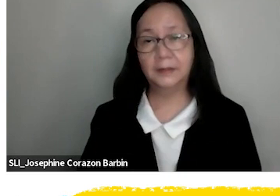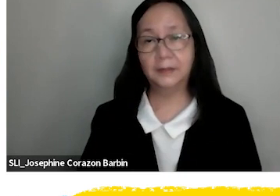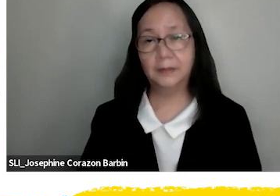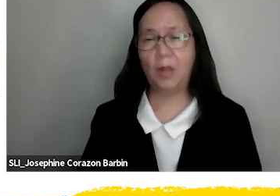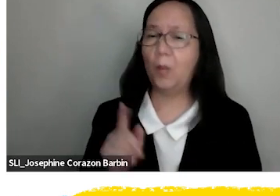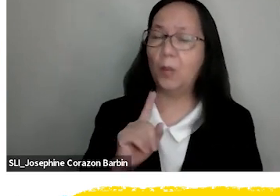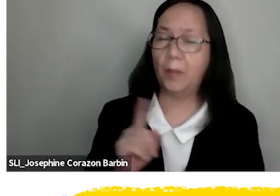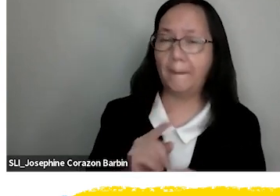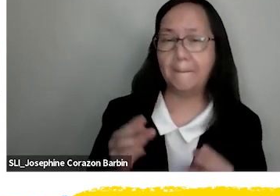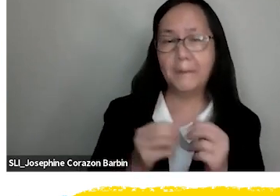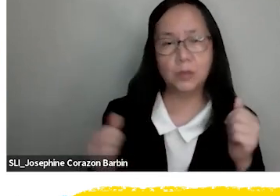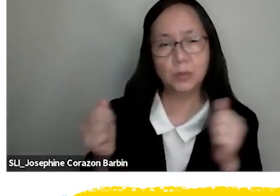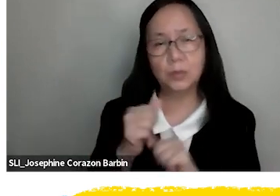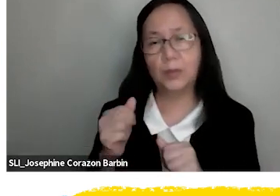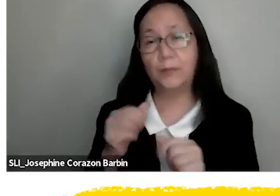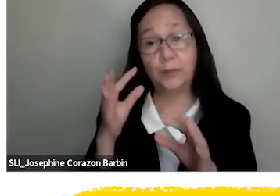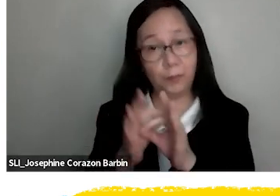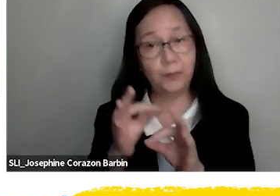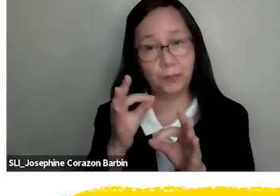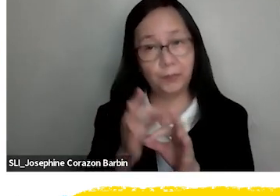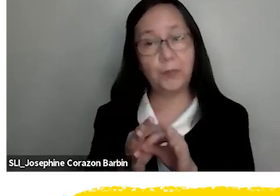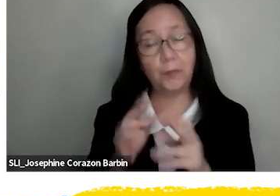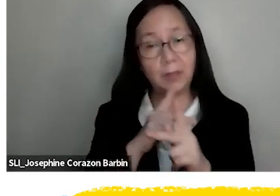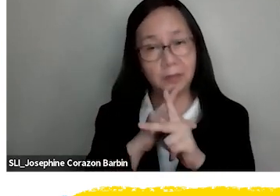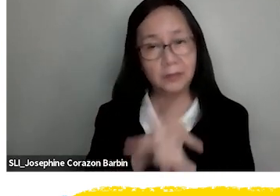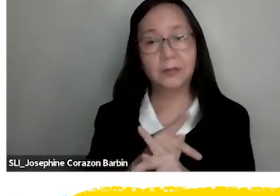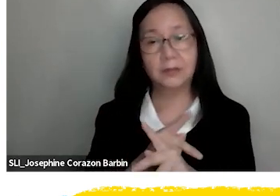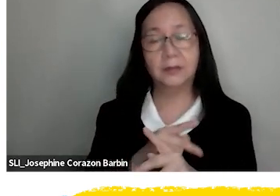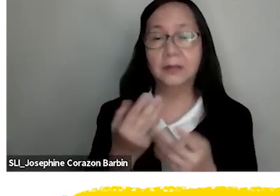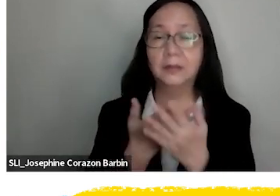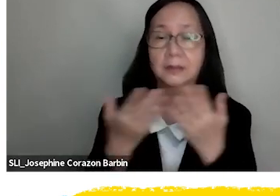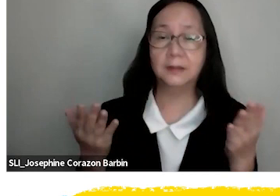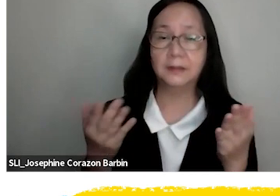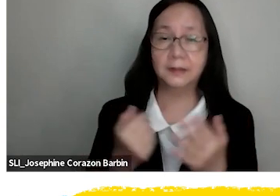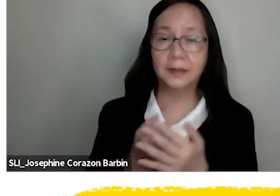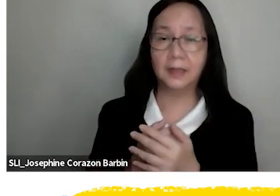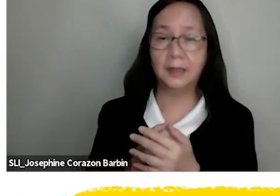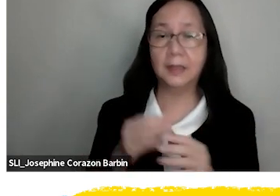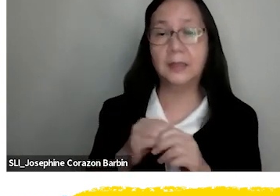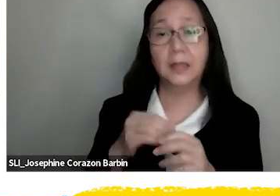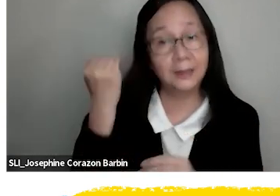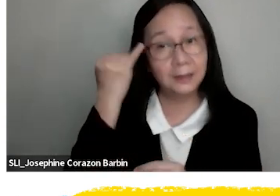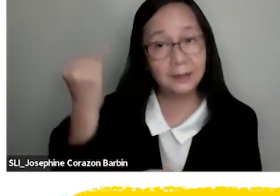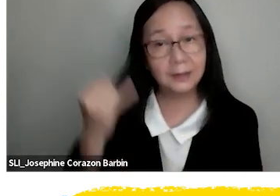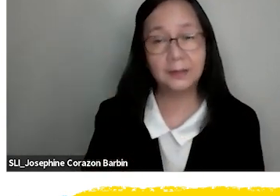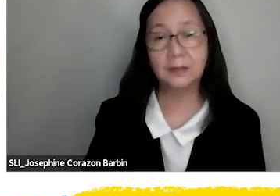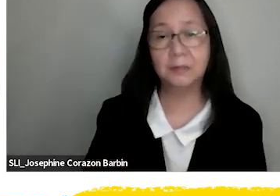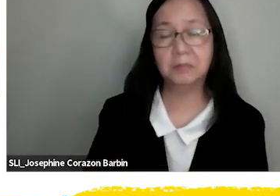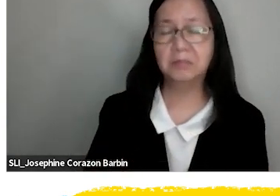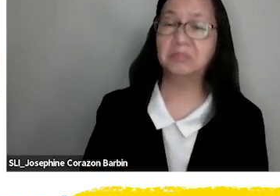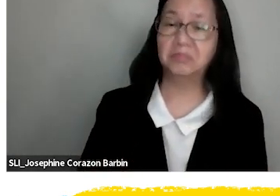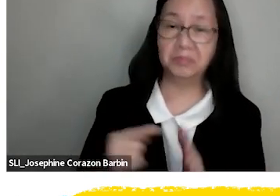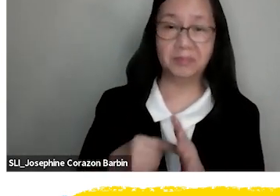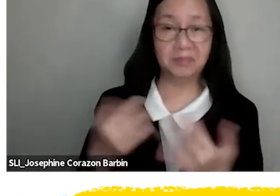What is the most appropriate protection in their idea? Sometimes